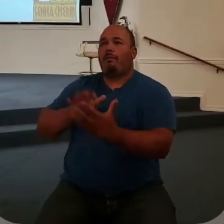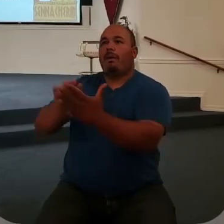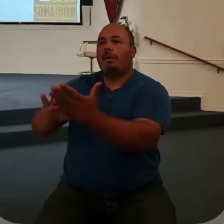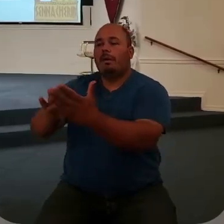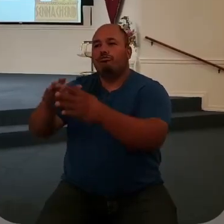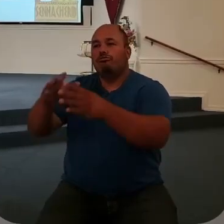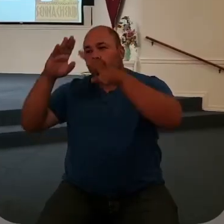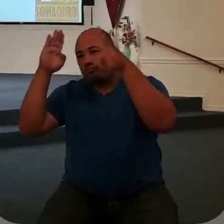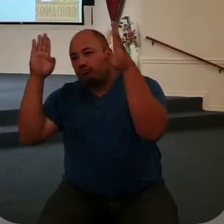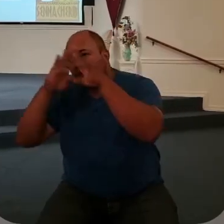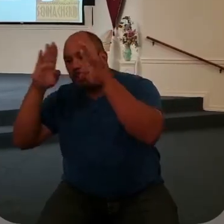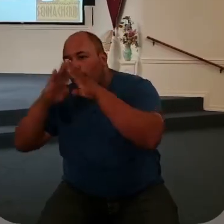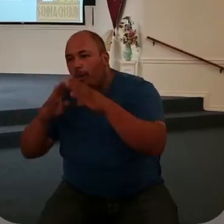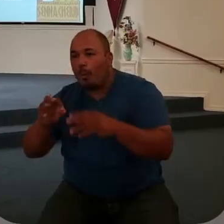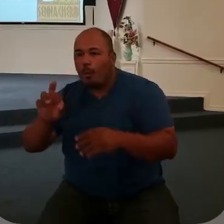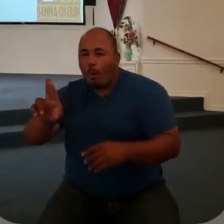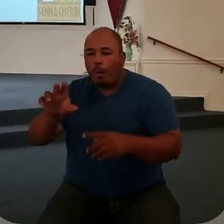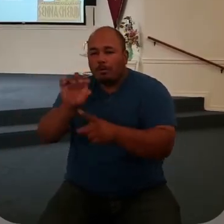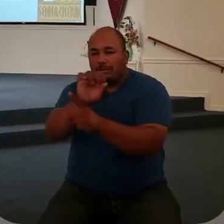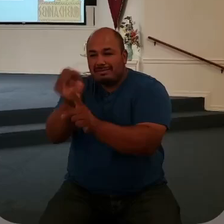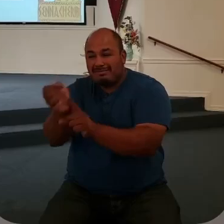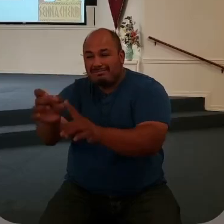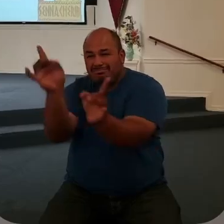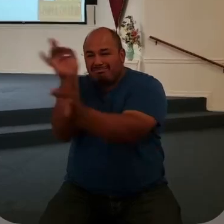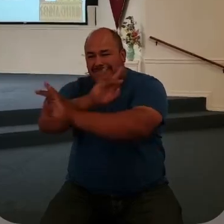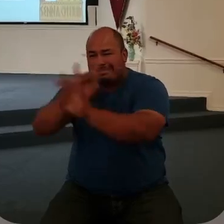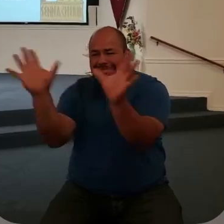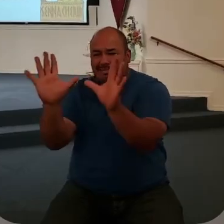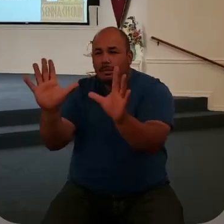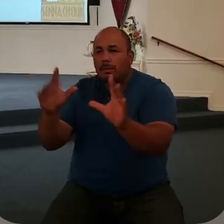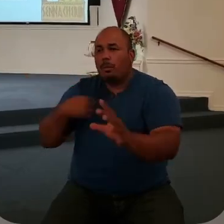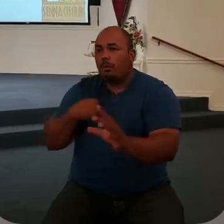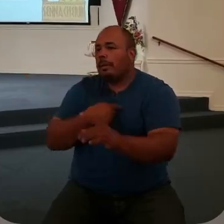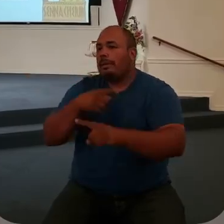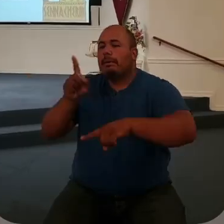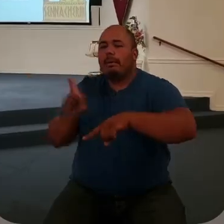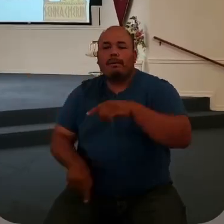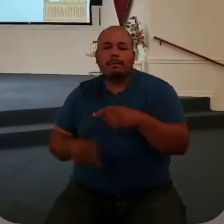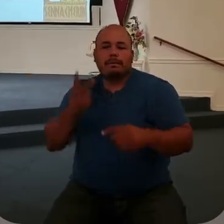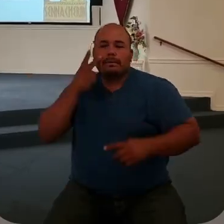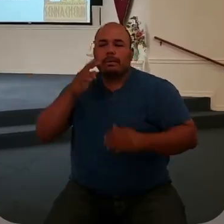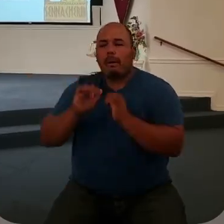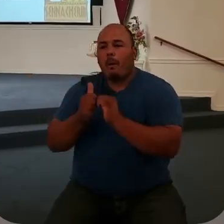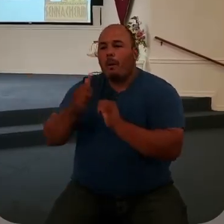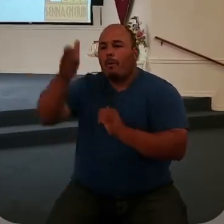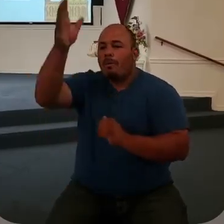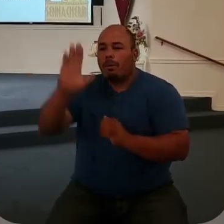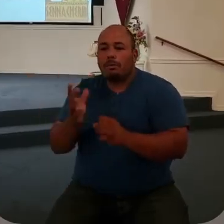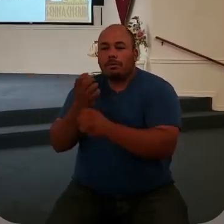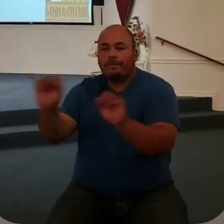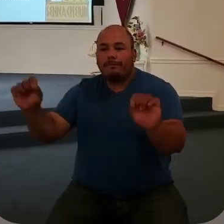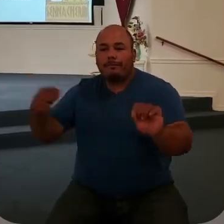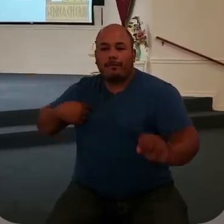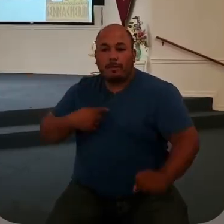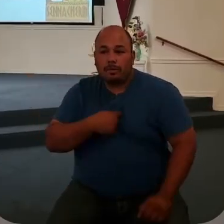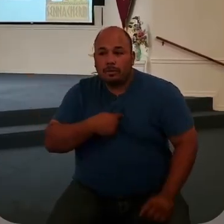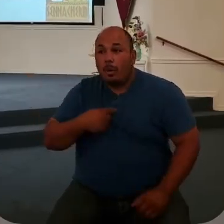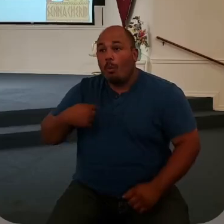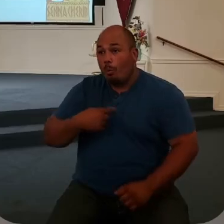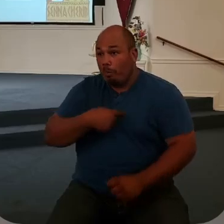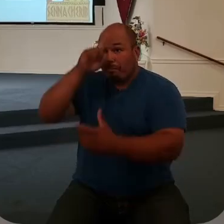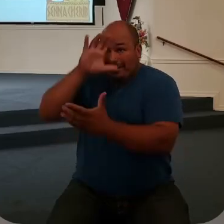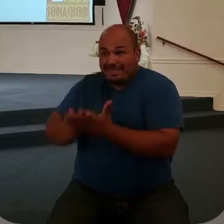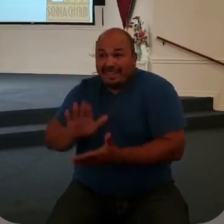so overwhelming that we can't see how God could deliver us. We have faith. We believe in his